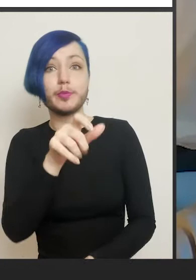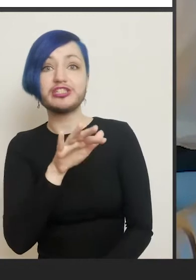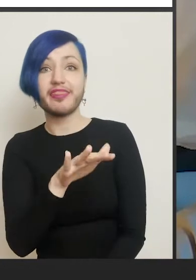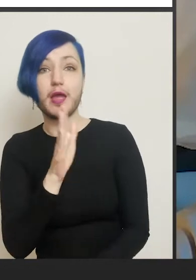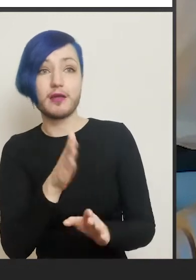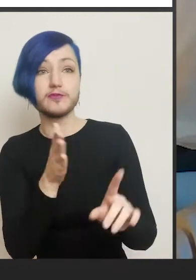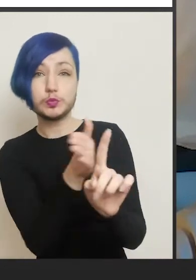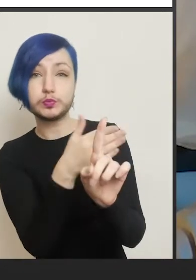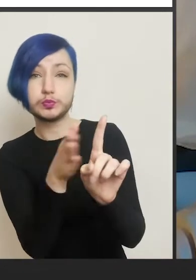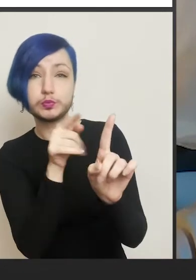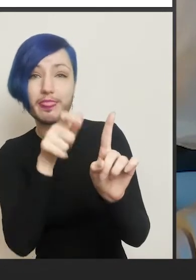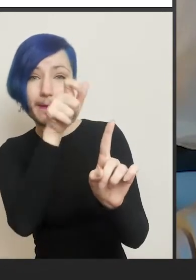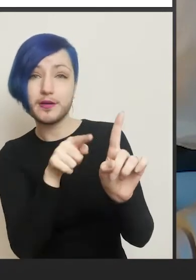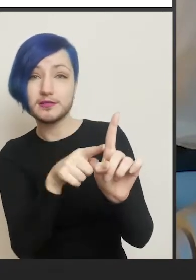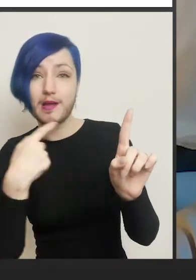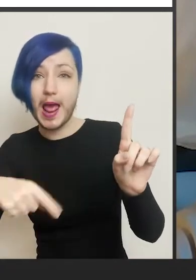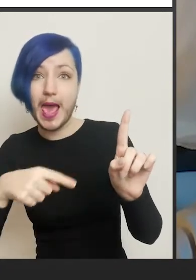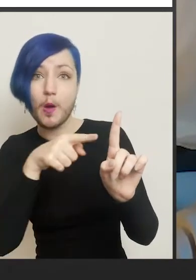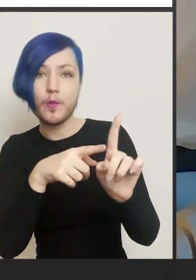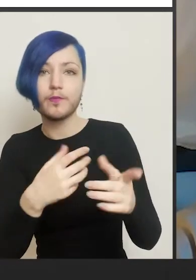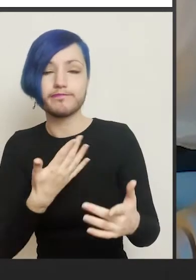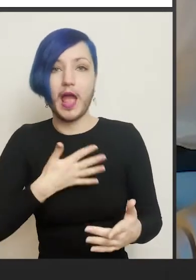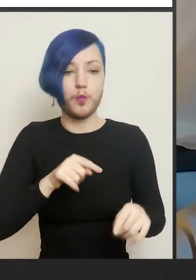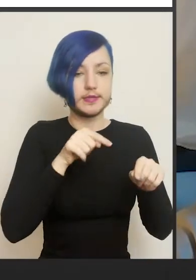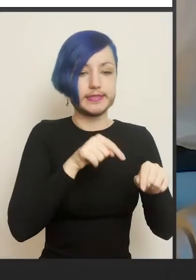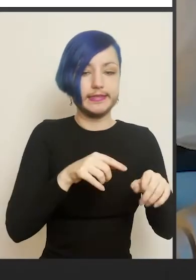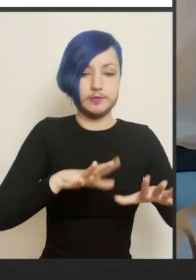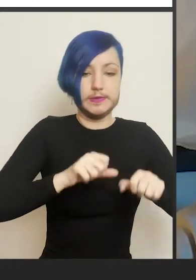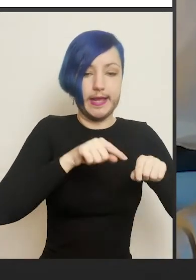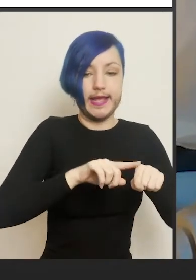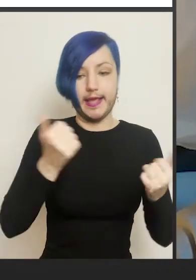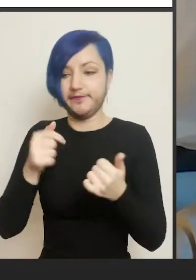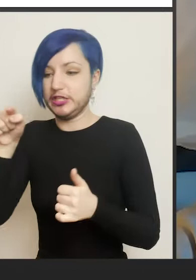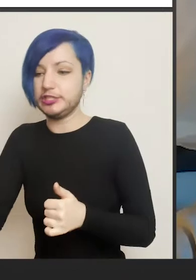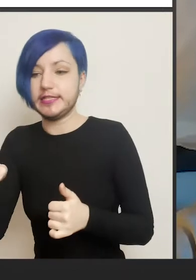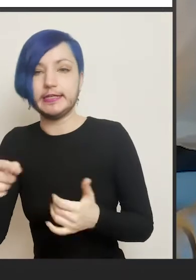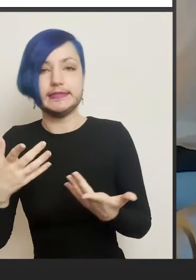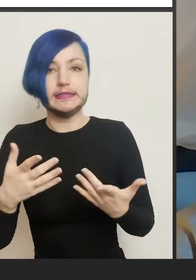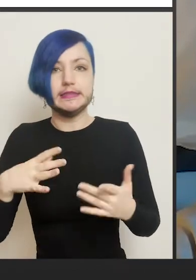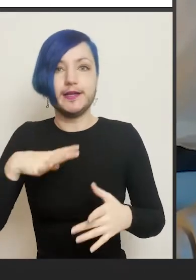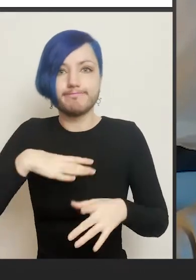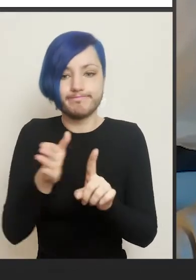that you have to convince that this is what you need to go from A to B. This is what you need to do.